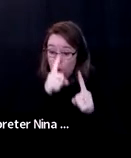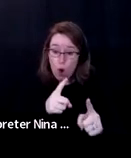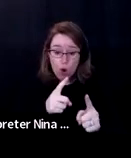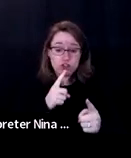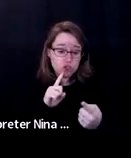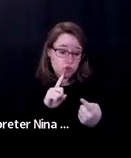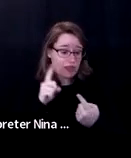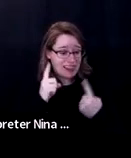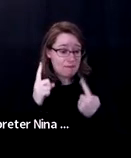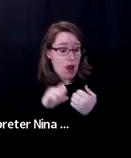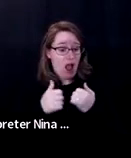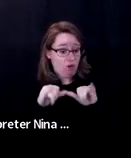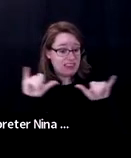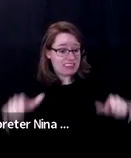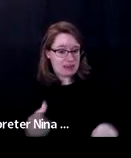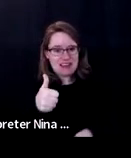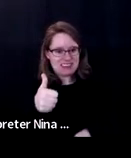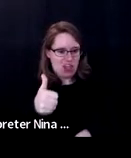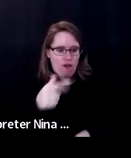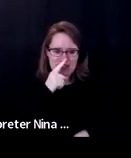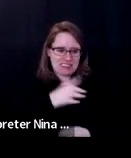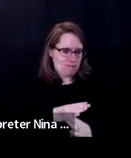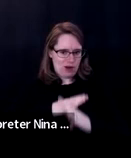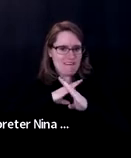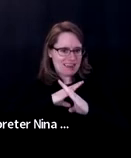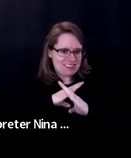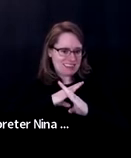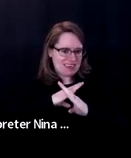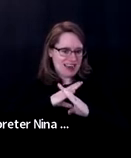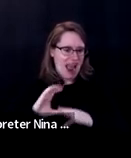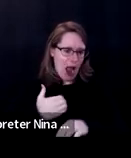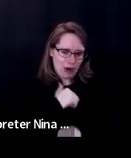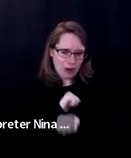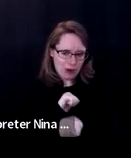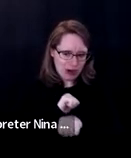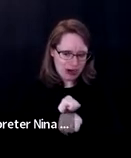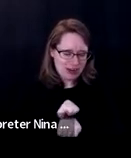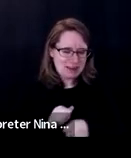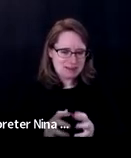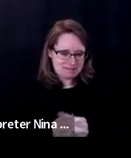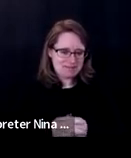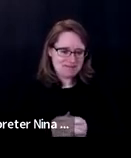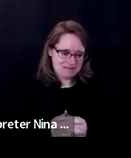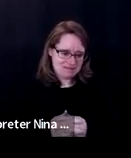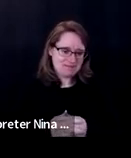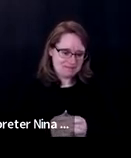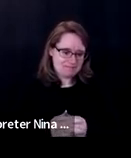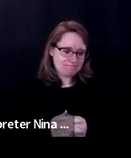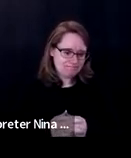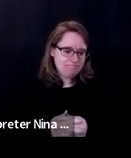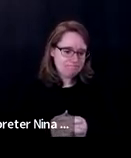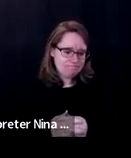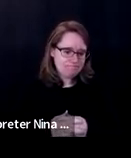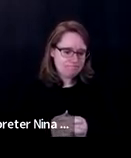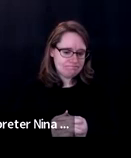in which the system itself is preventing the very things that we were talking about. And so that was one piece that we